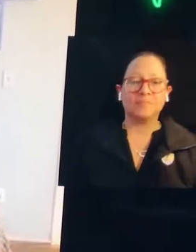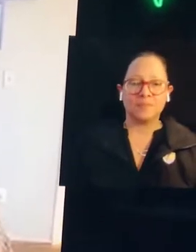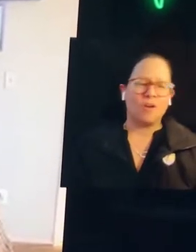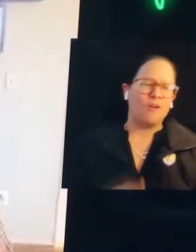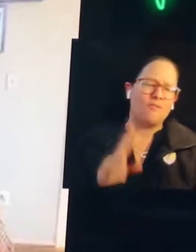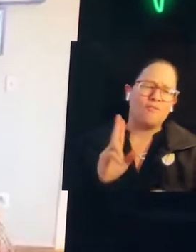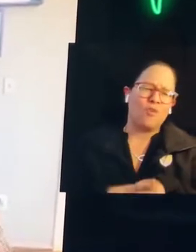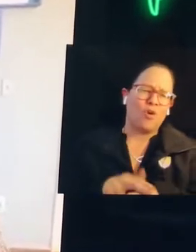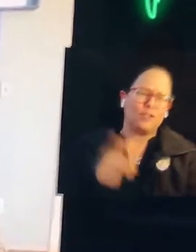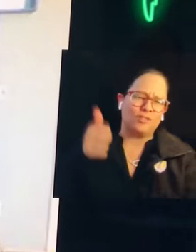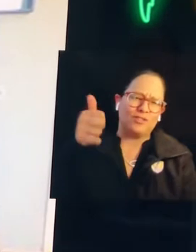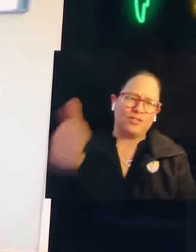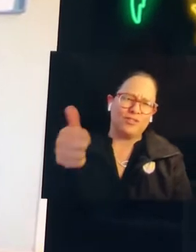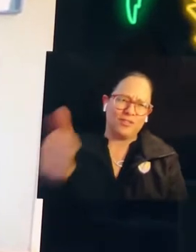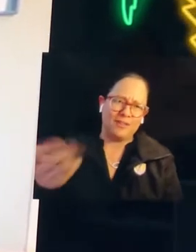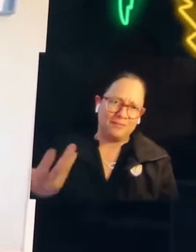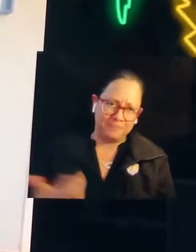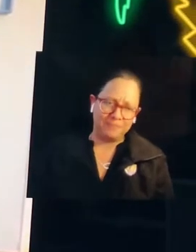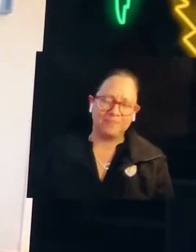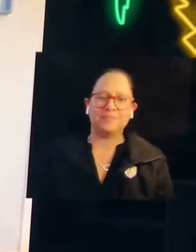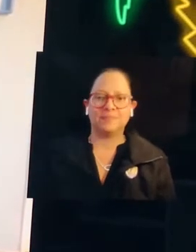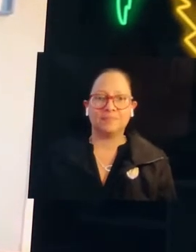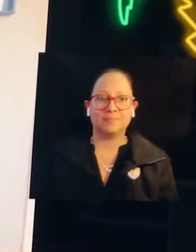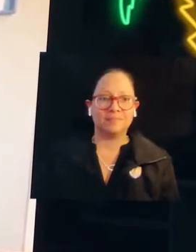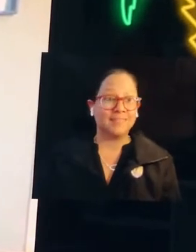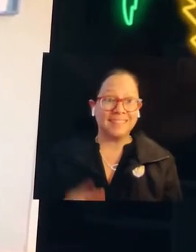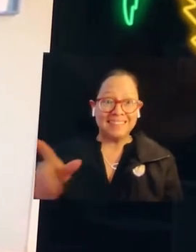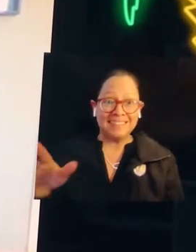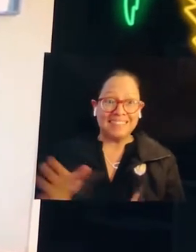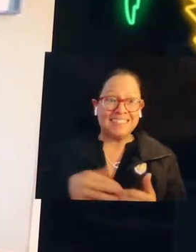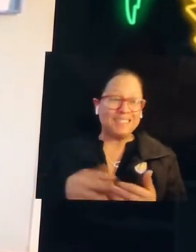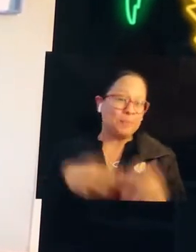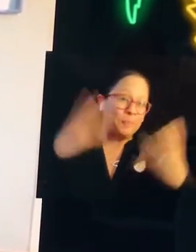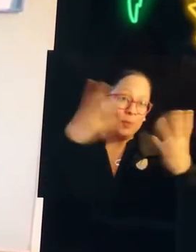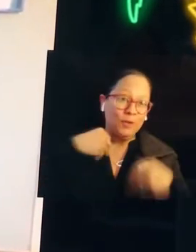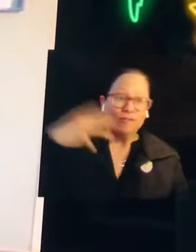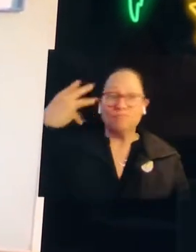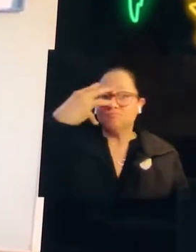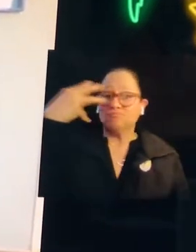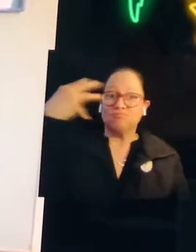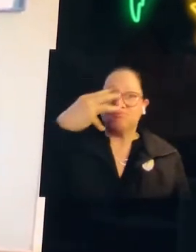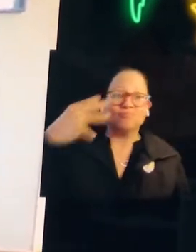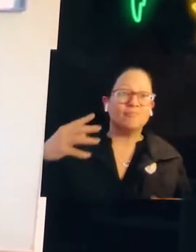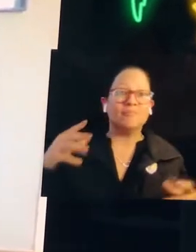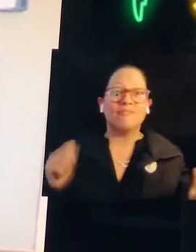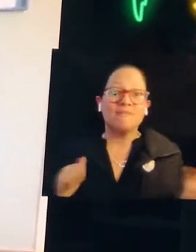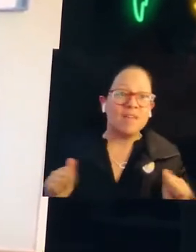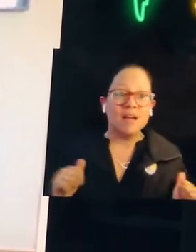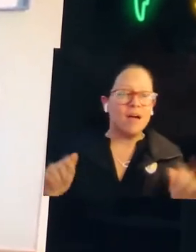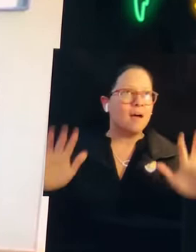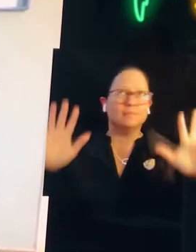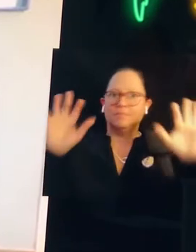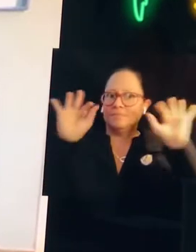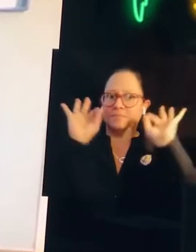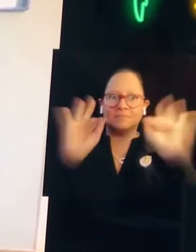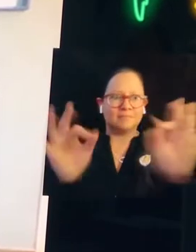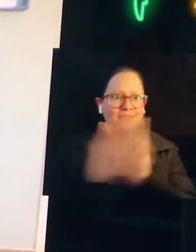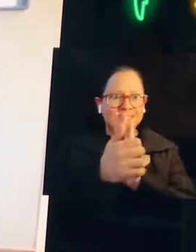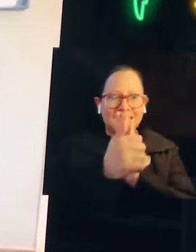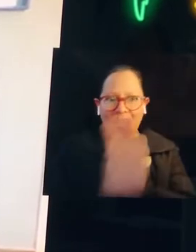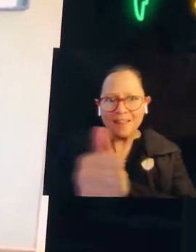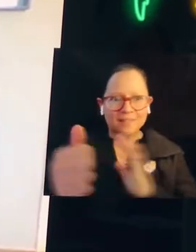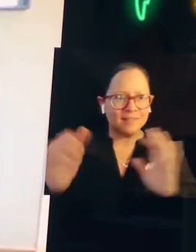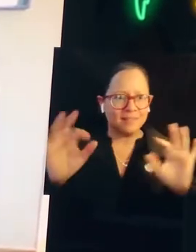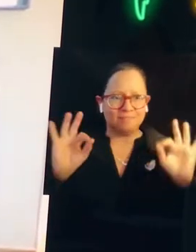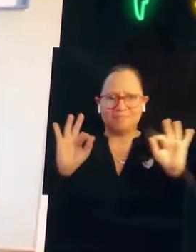that, the camera loves her. She's beautiful. She's talented. So she was really the epitome,